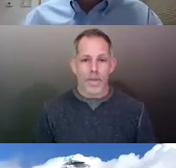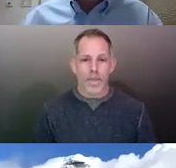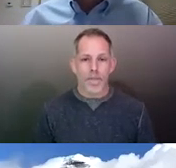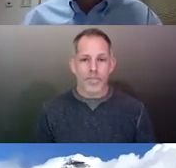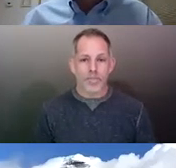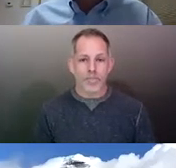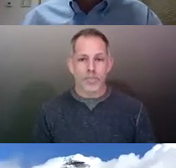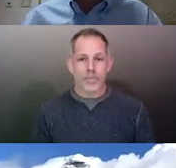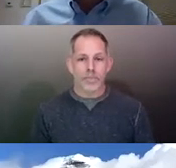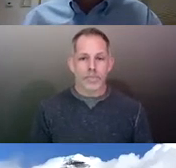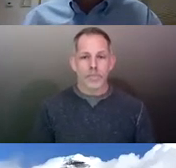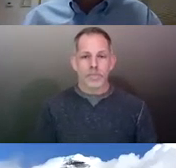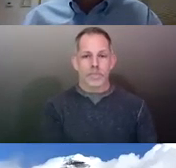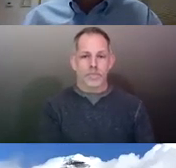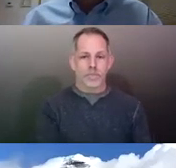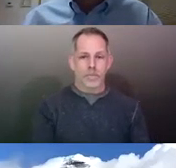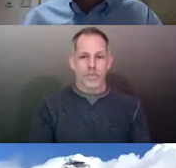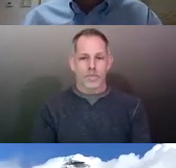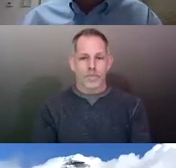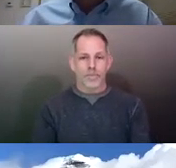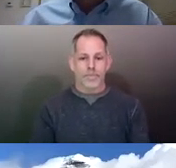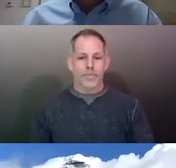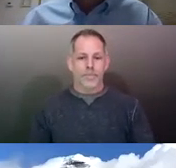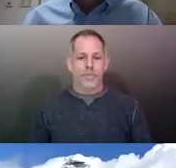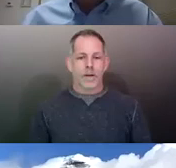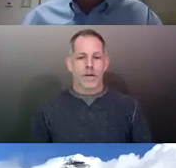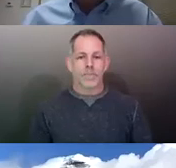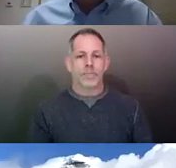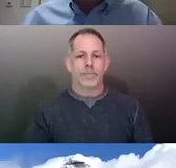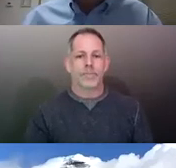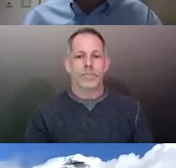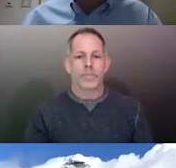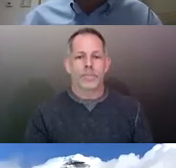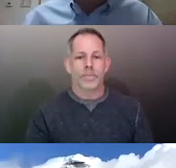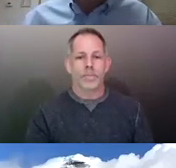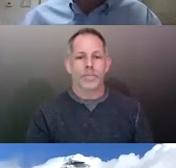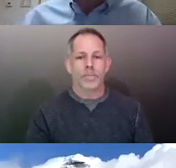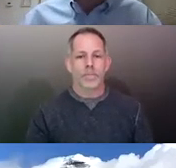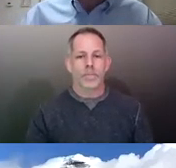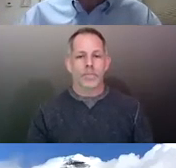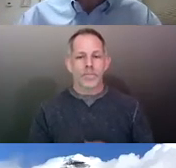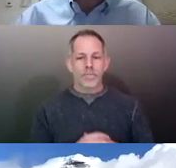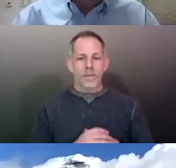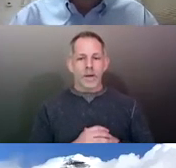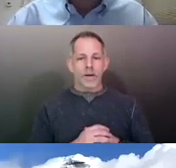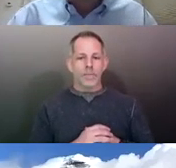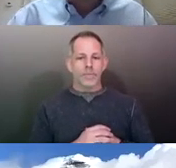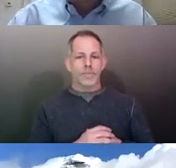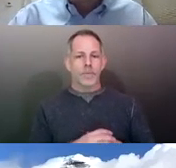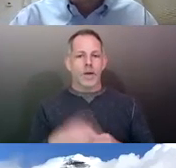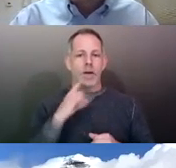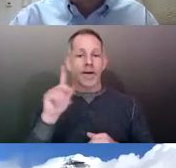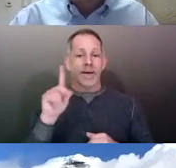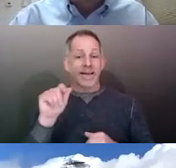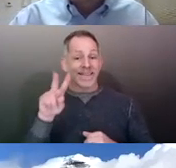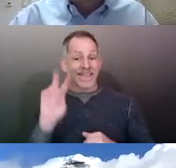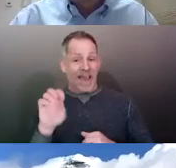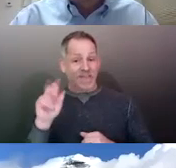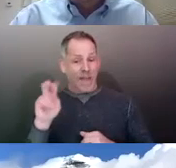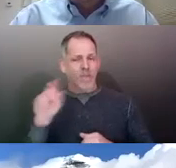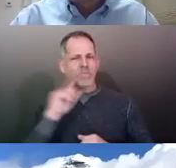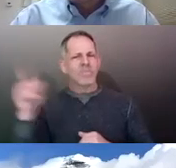This is looking at something that Executive Summers mentioned earlier in his remarks, that